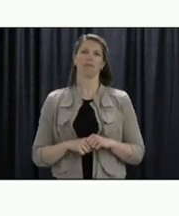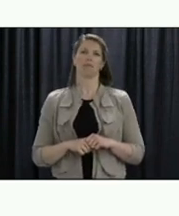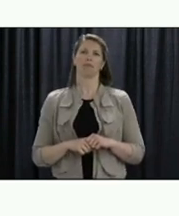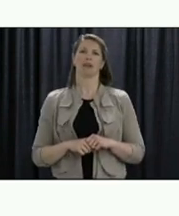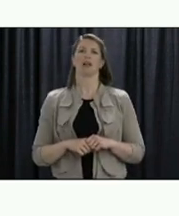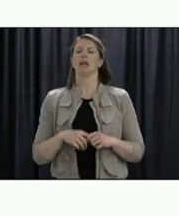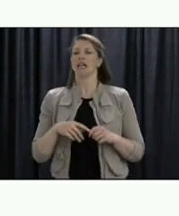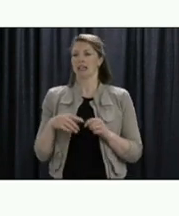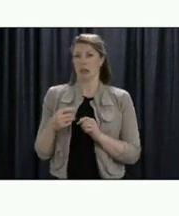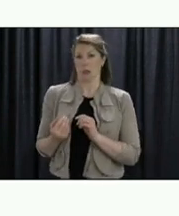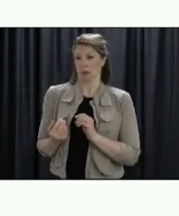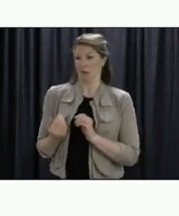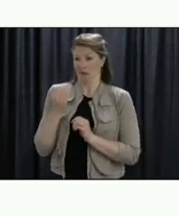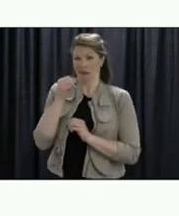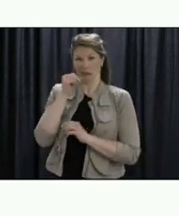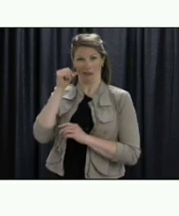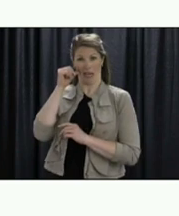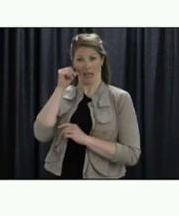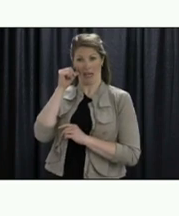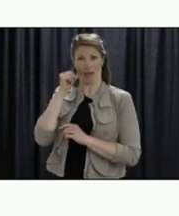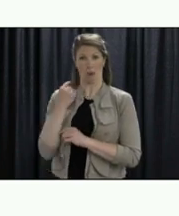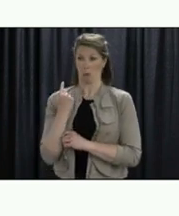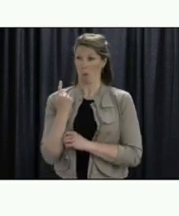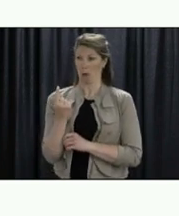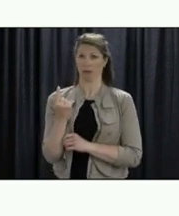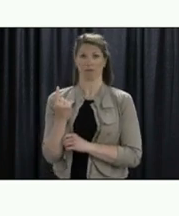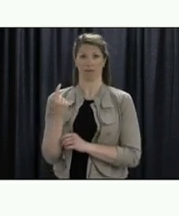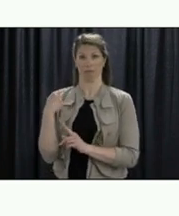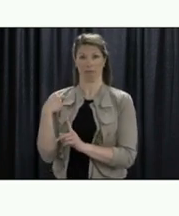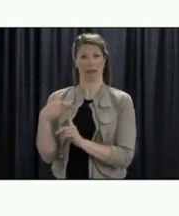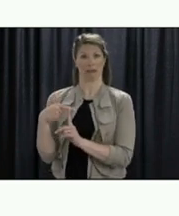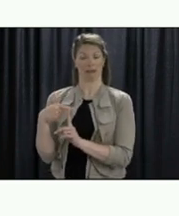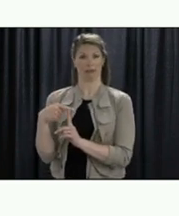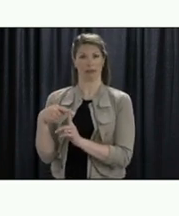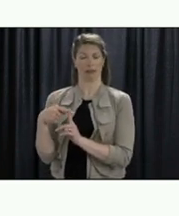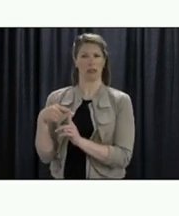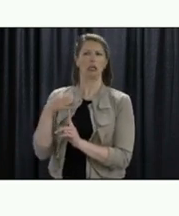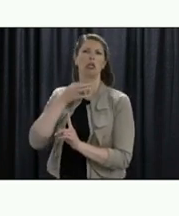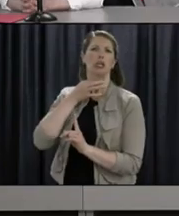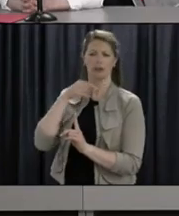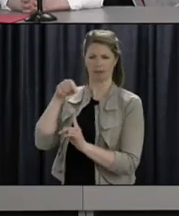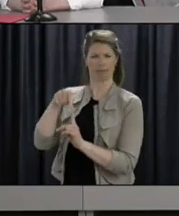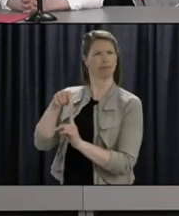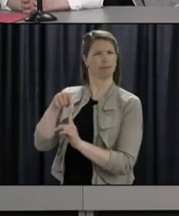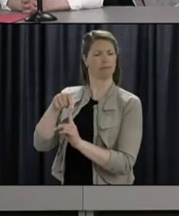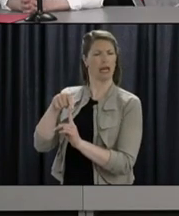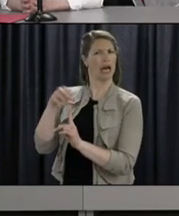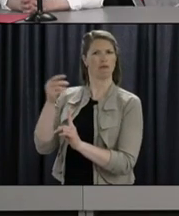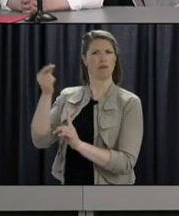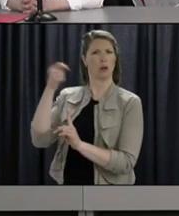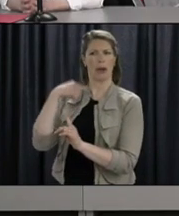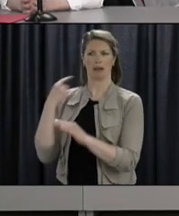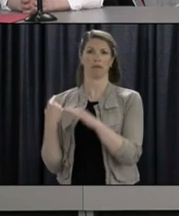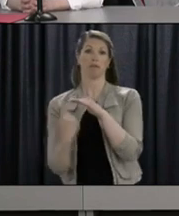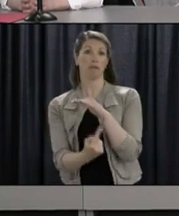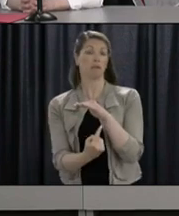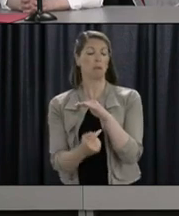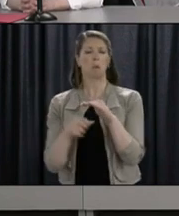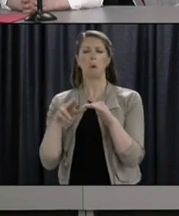new case that was announced yesterday. We know it was travel related. Did this person self-isolate immediately upon